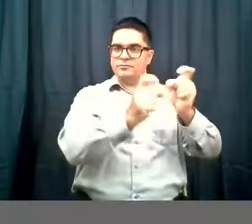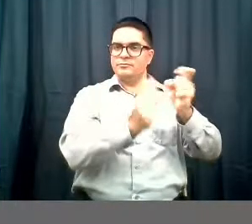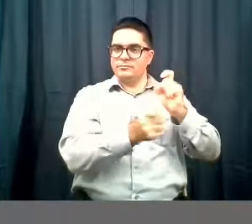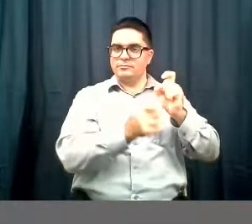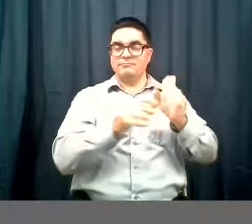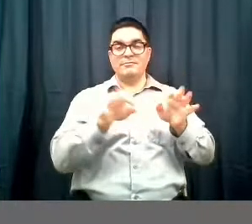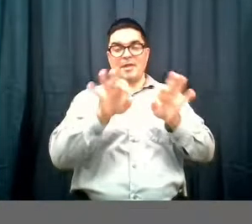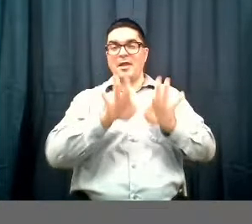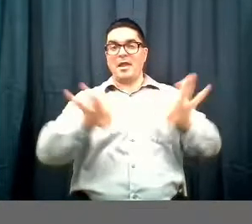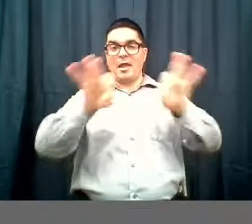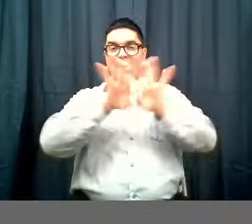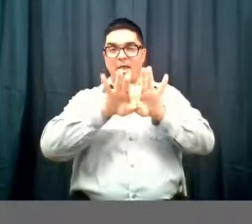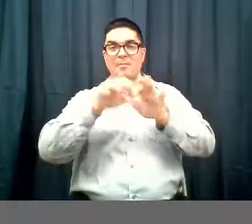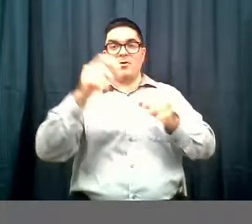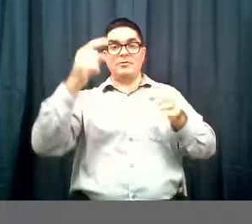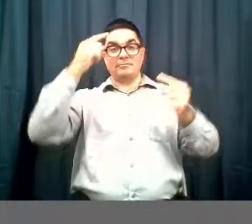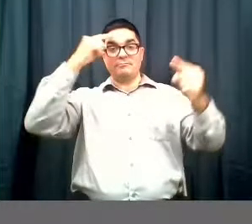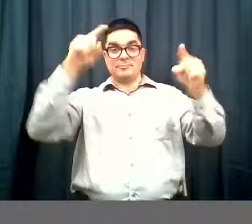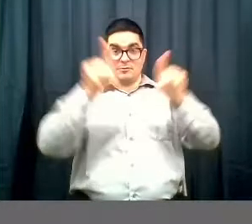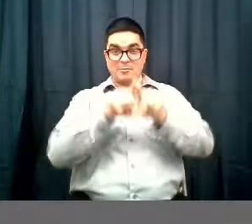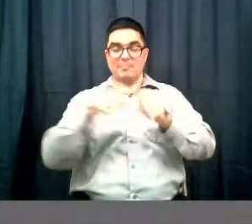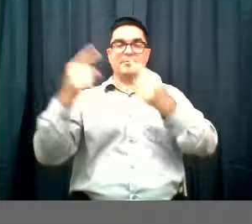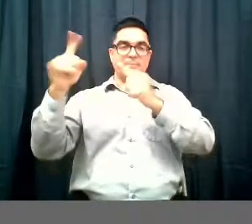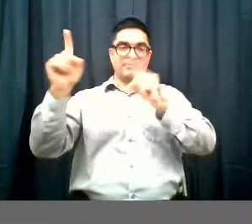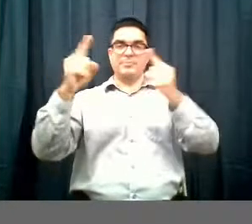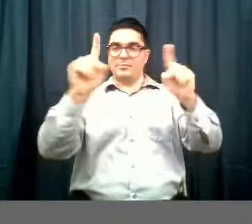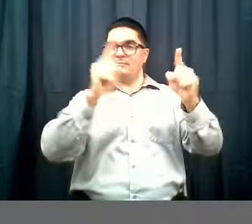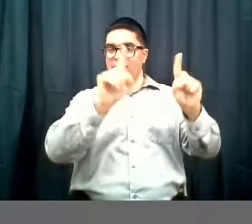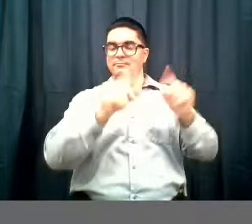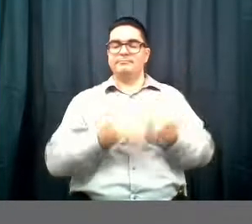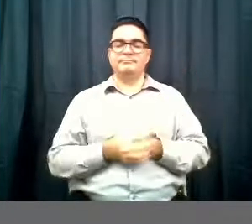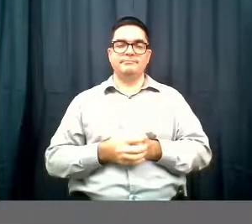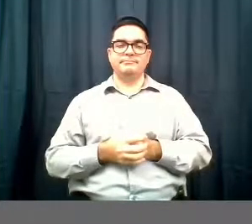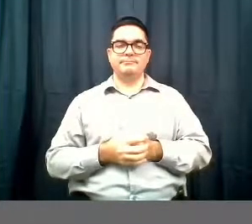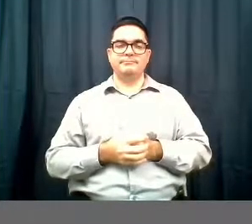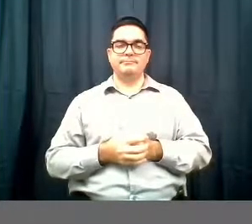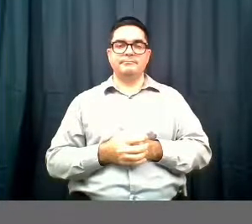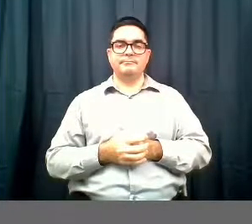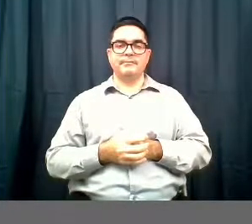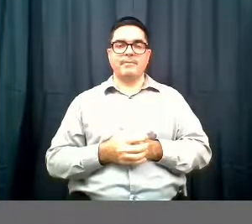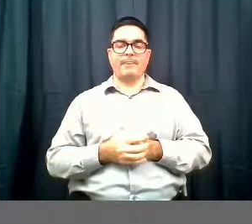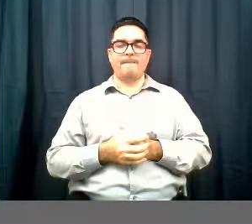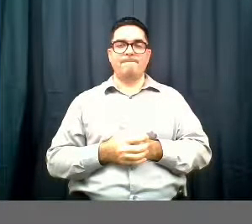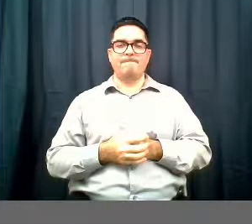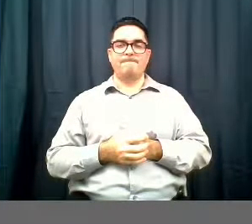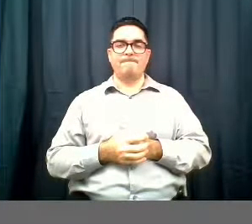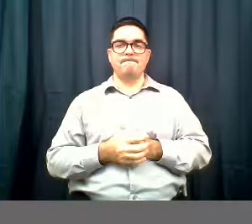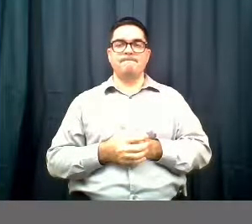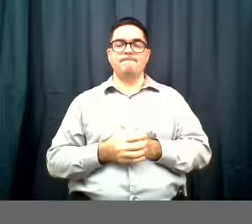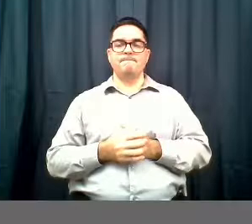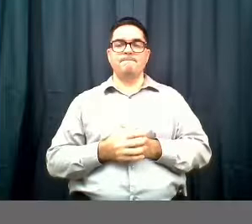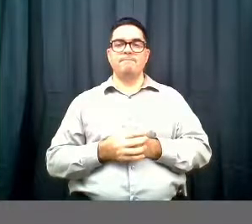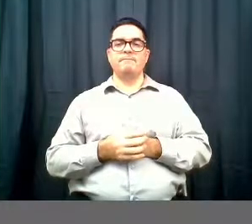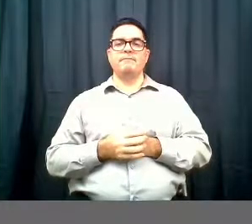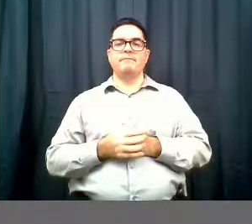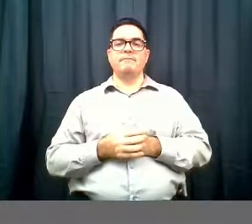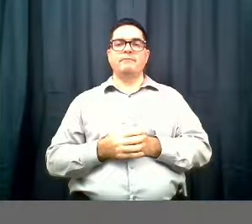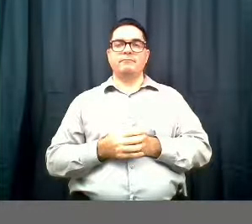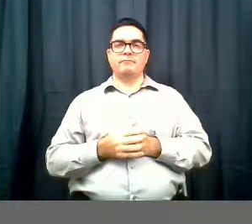with the official retiree committee and certain labor unions. Both agreements have substantial consensual agreement of